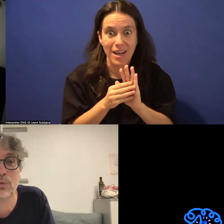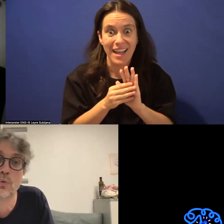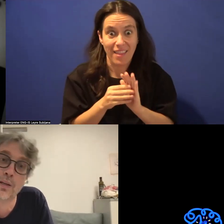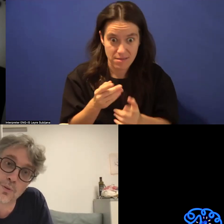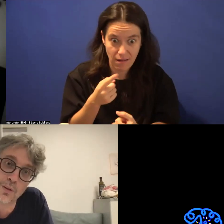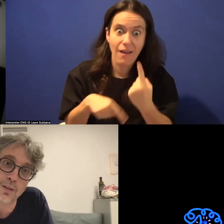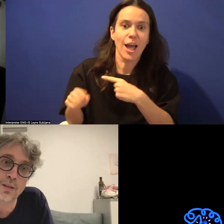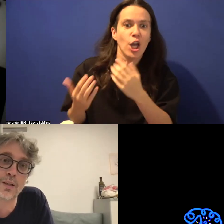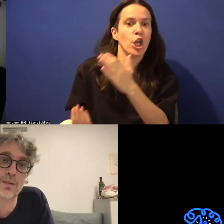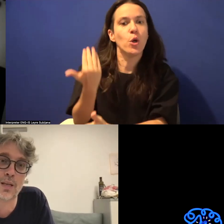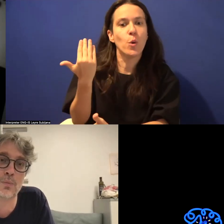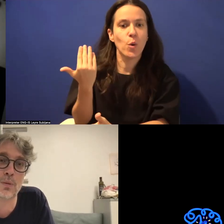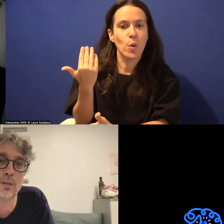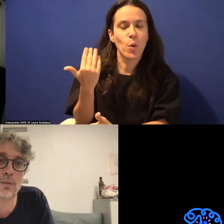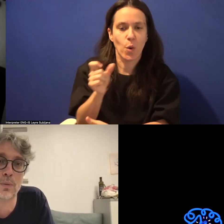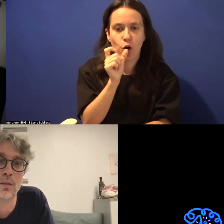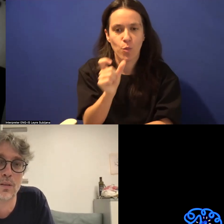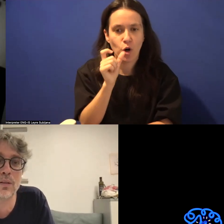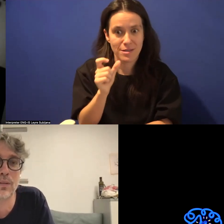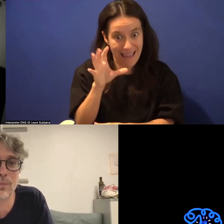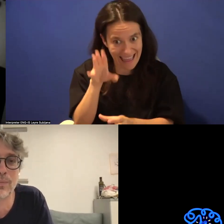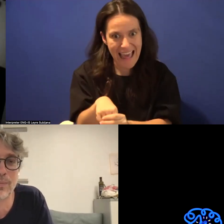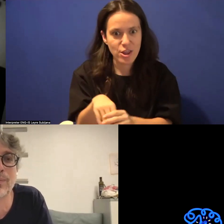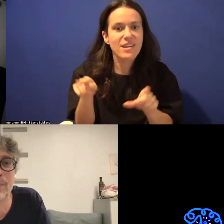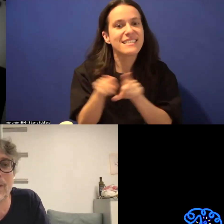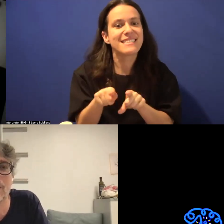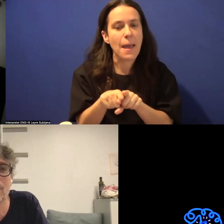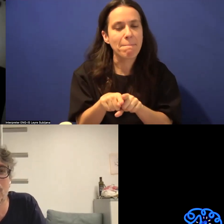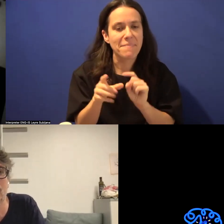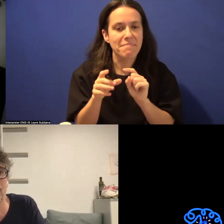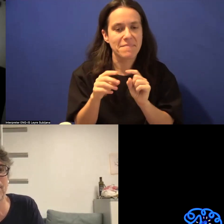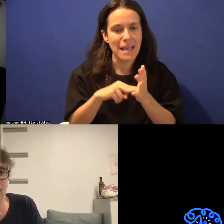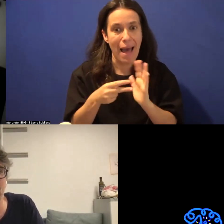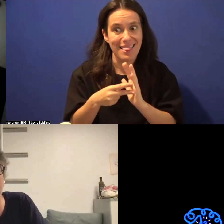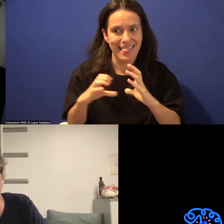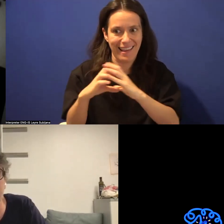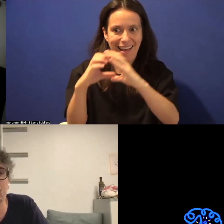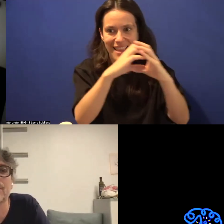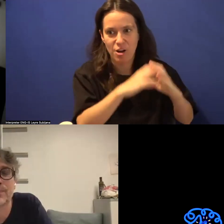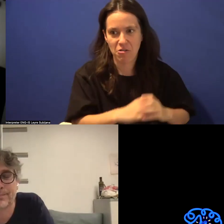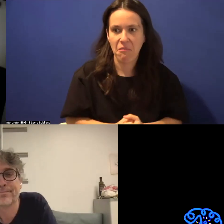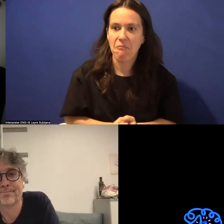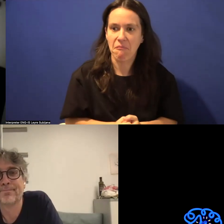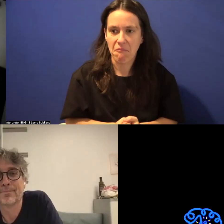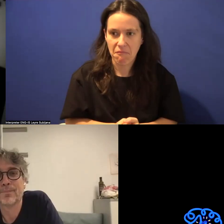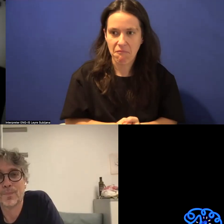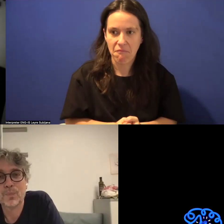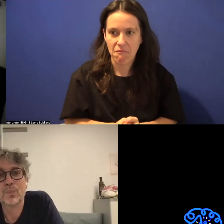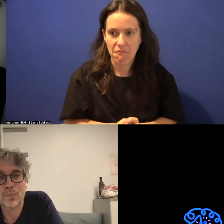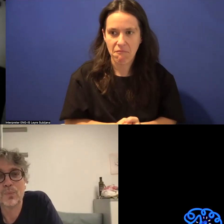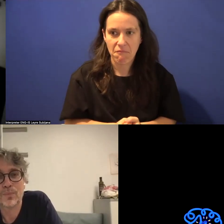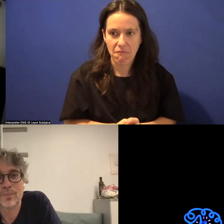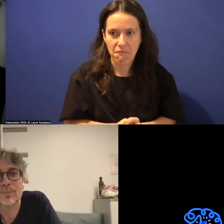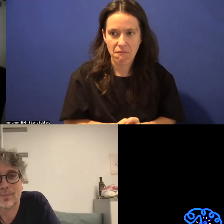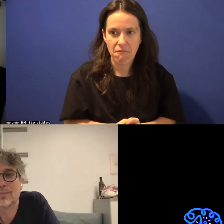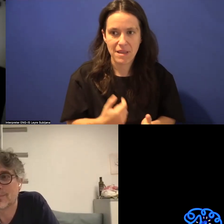iconic items to enter in the same semantic domain. Yeah, so I would expect sign languages to do the same